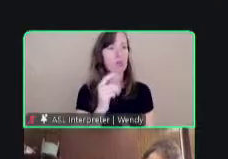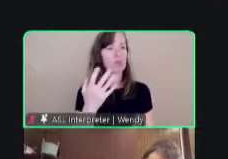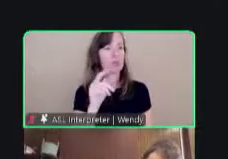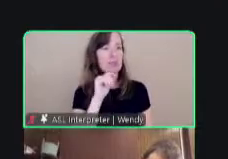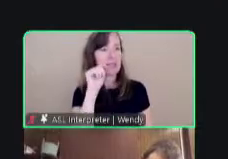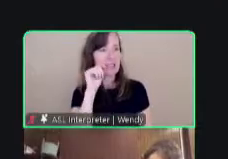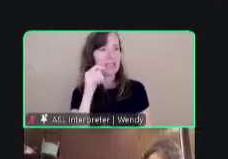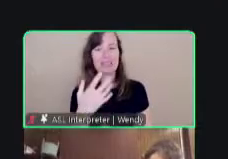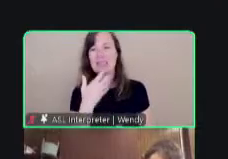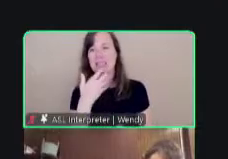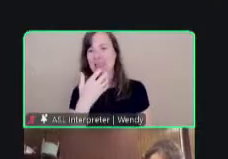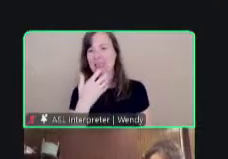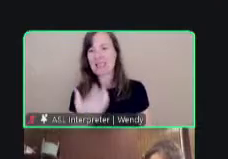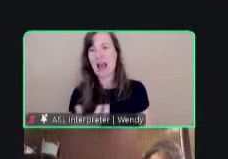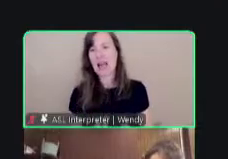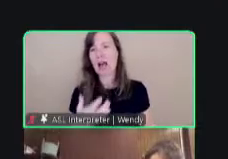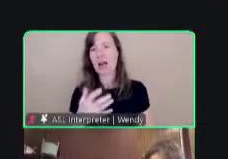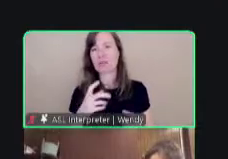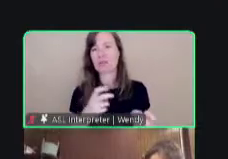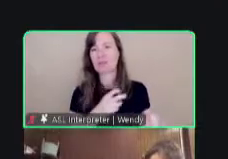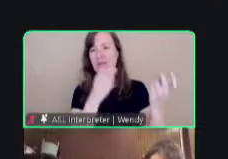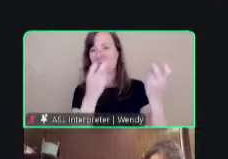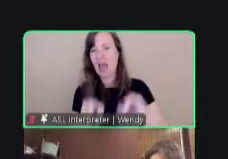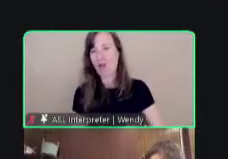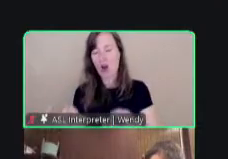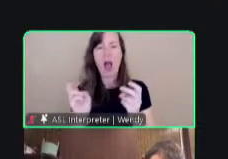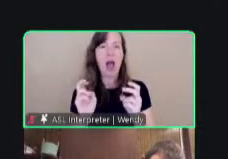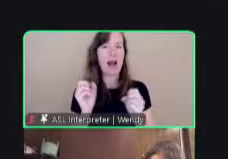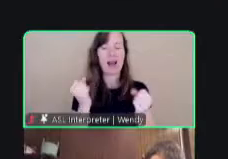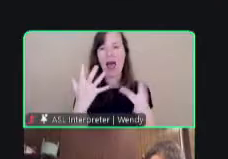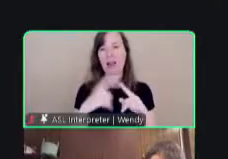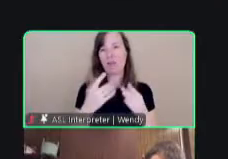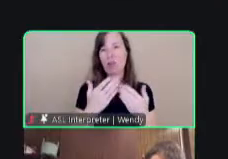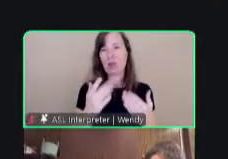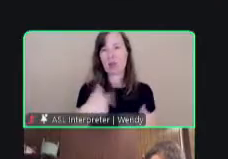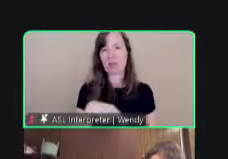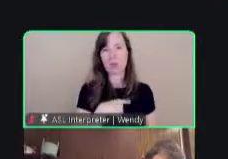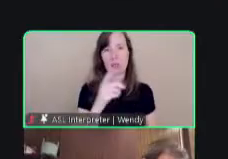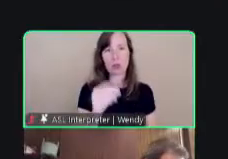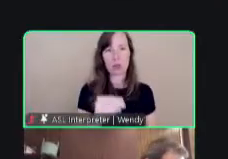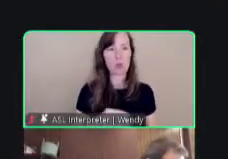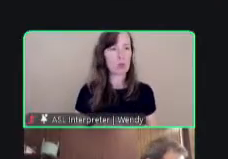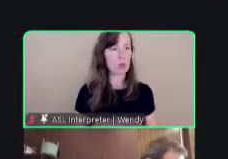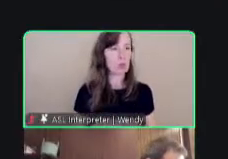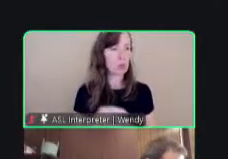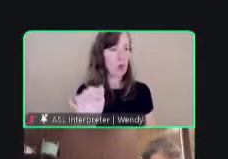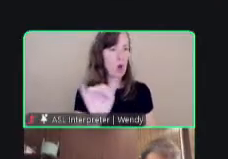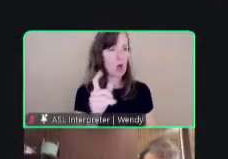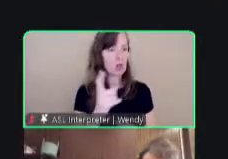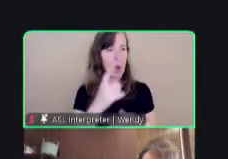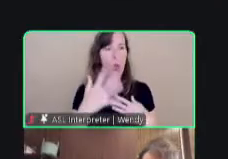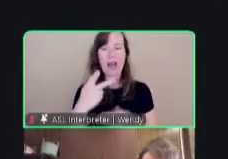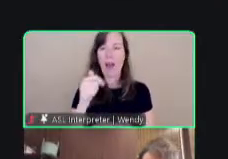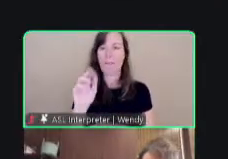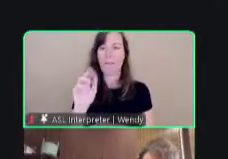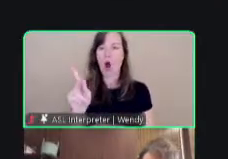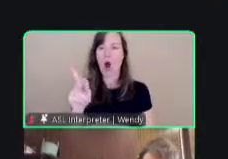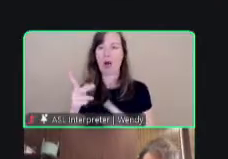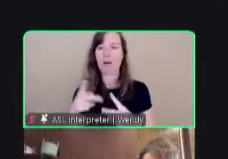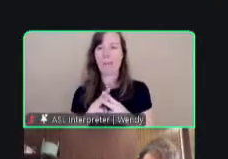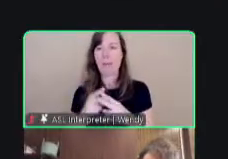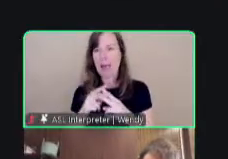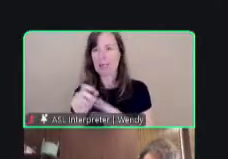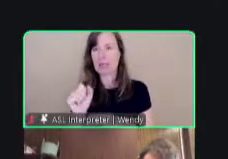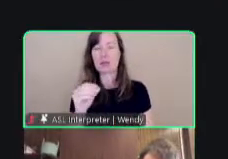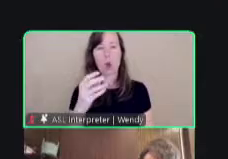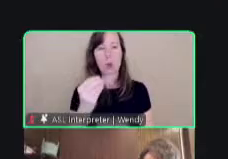ride. So there's many things that we do. We also have a weekend park maintenance, and so in spring, summer, and fall, we go down and